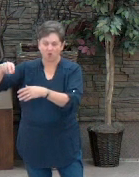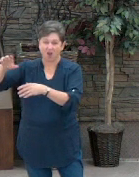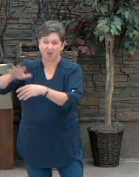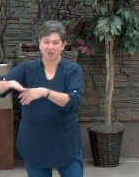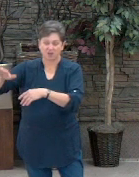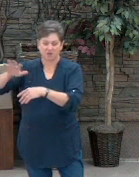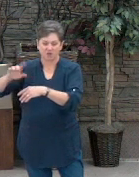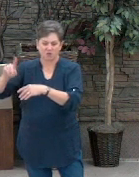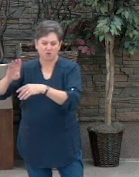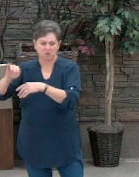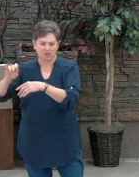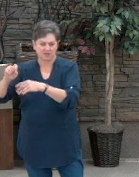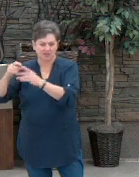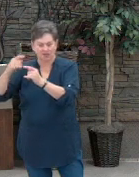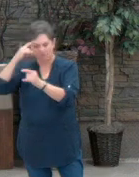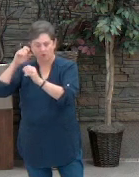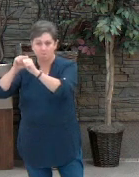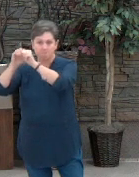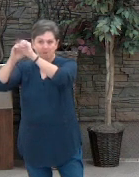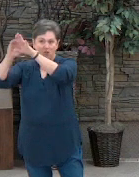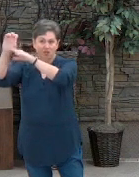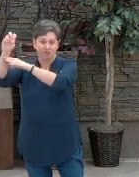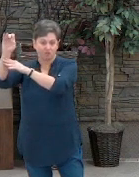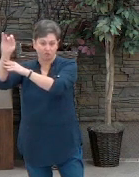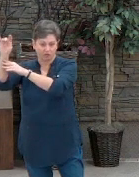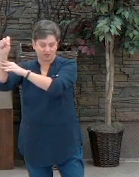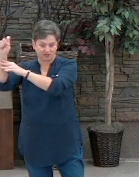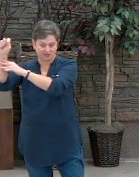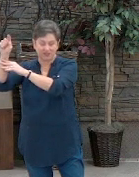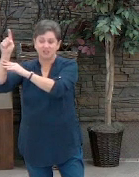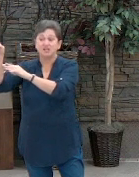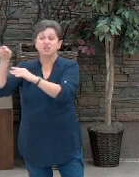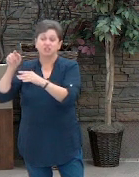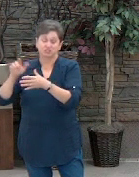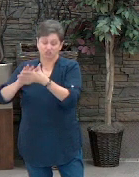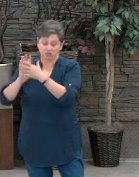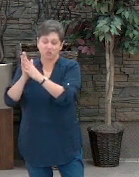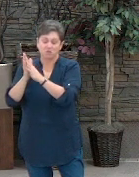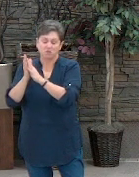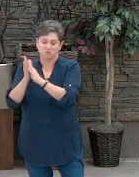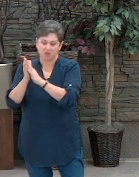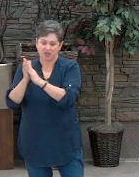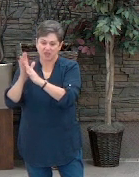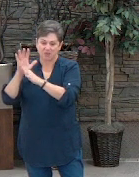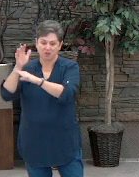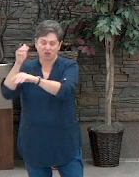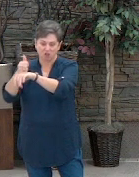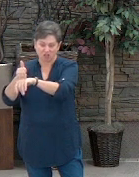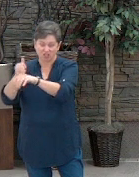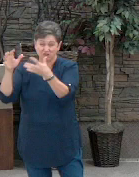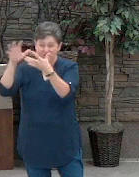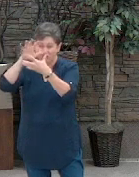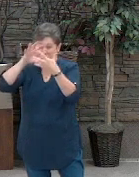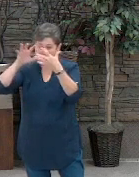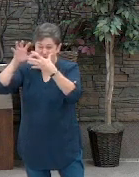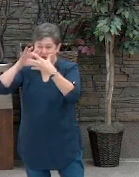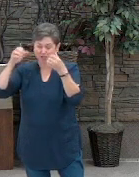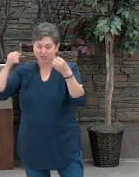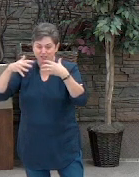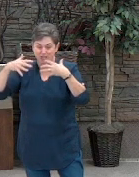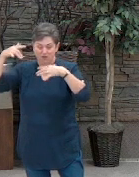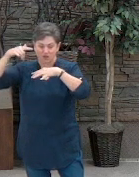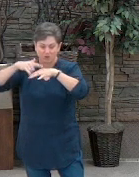approximately where base camp is for Mount Everest. She got locked in a fog at a real scary airport, so